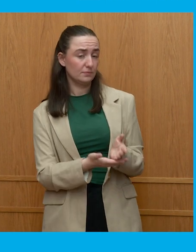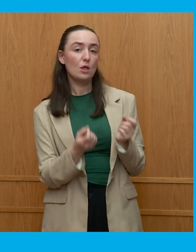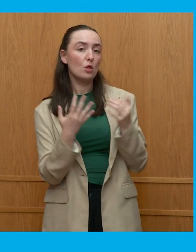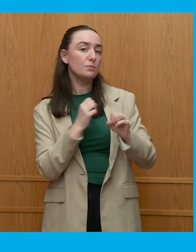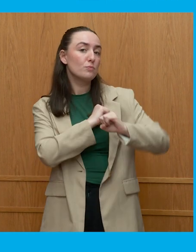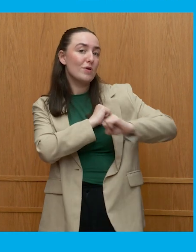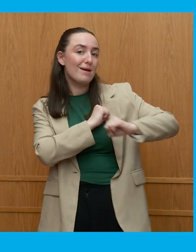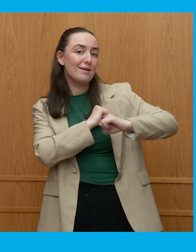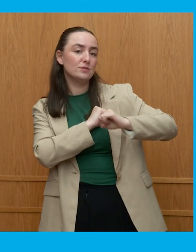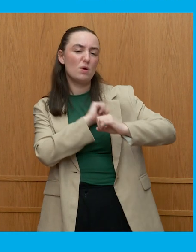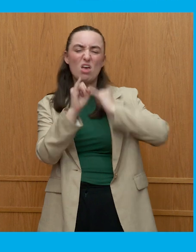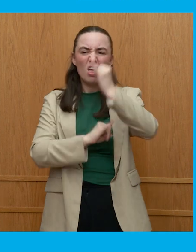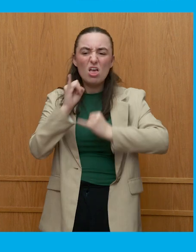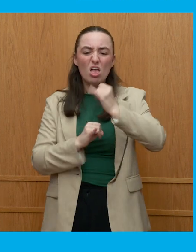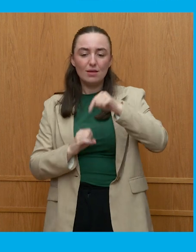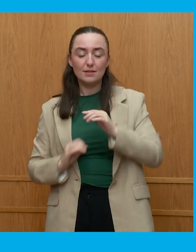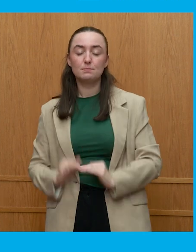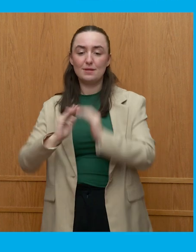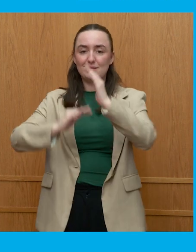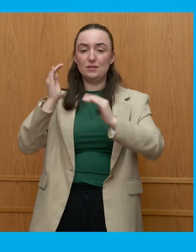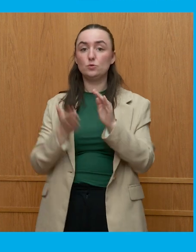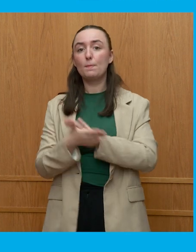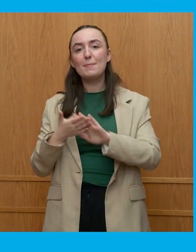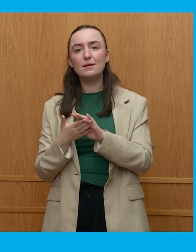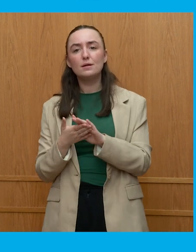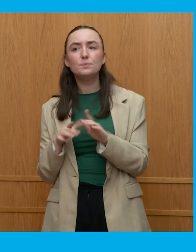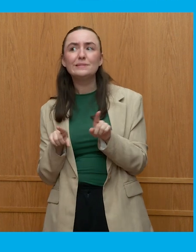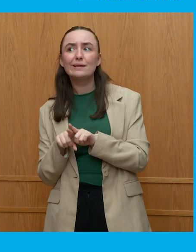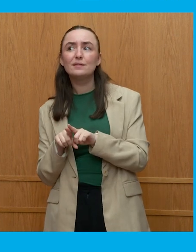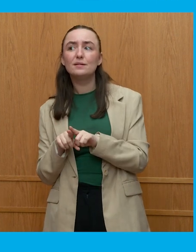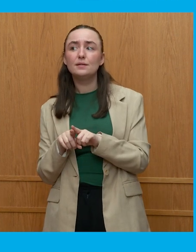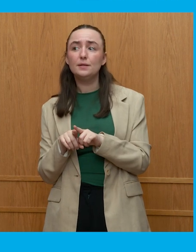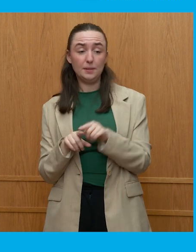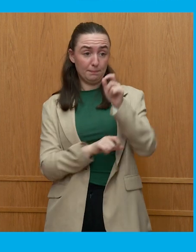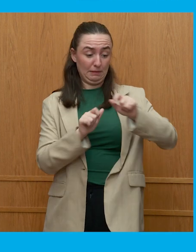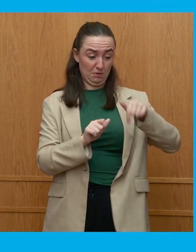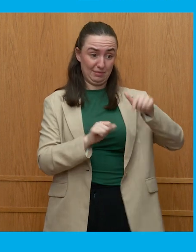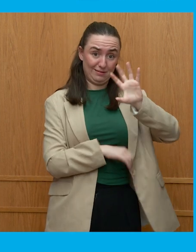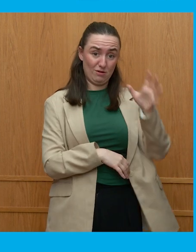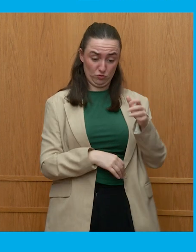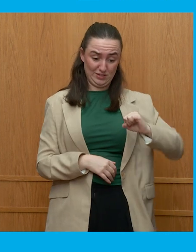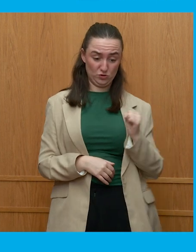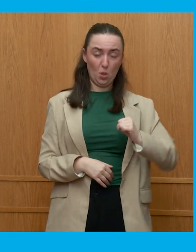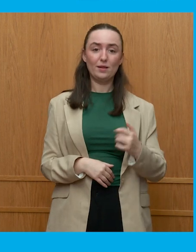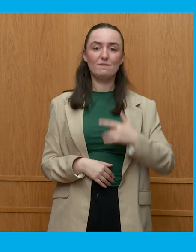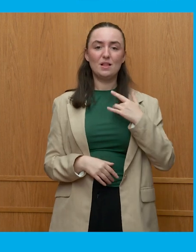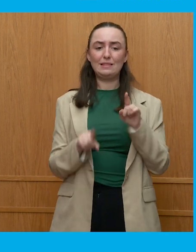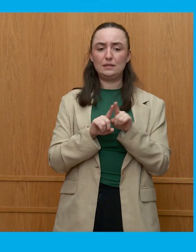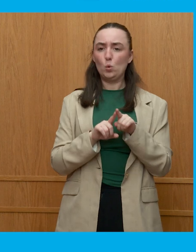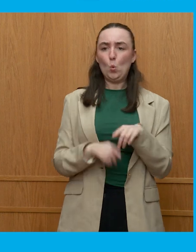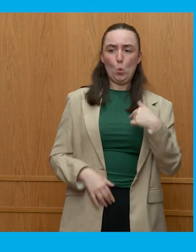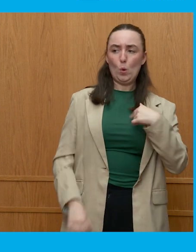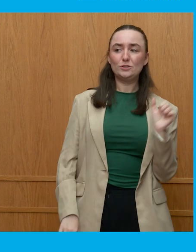press were attacking it. So that it created a feeling in the country that you weren't to like this building, I